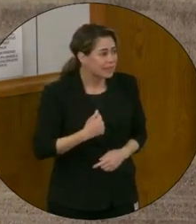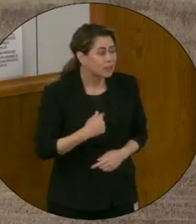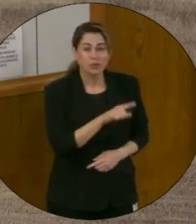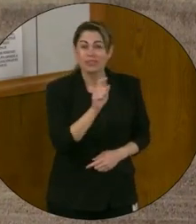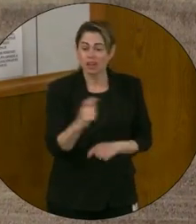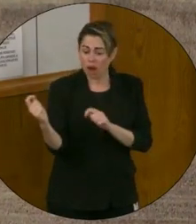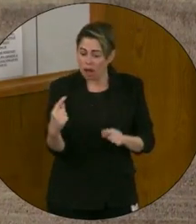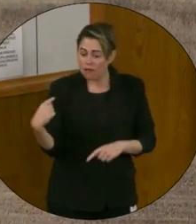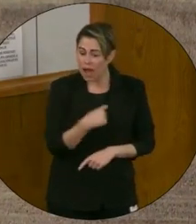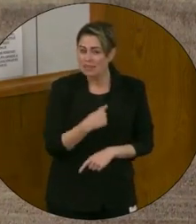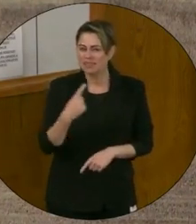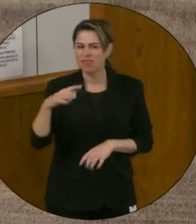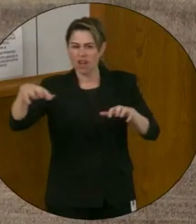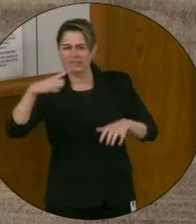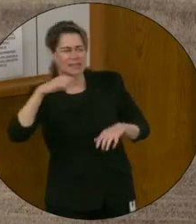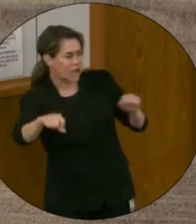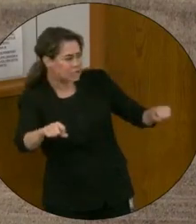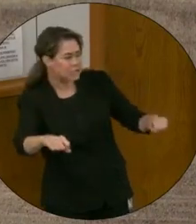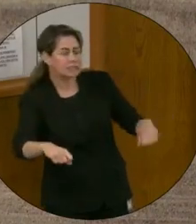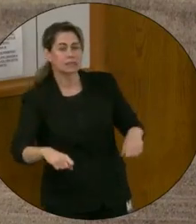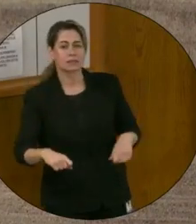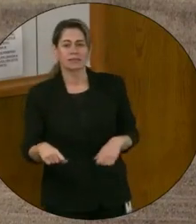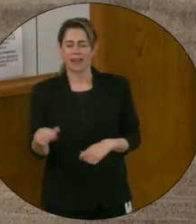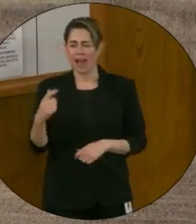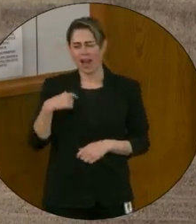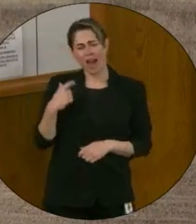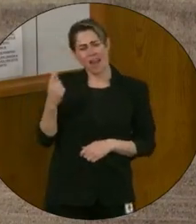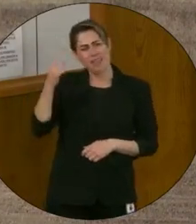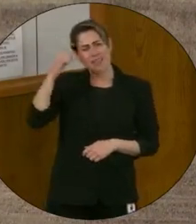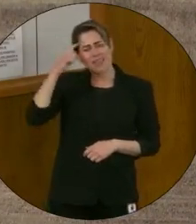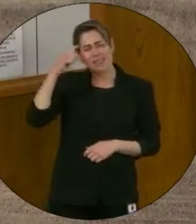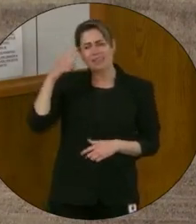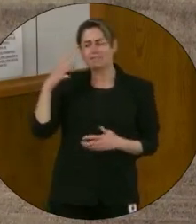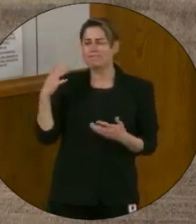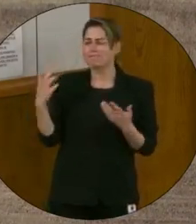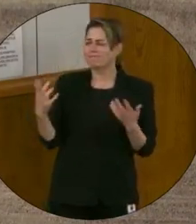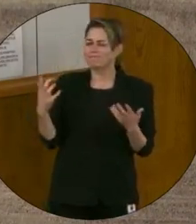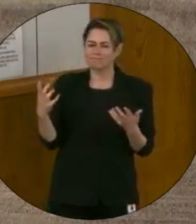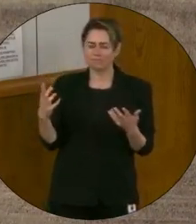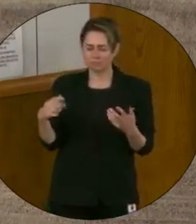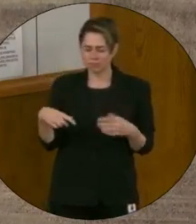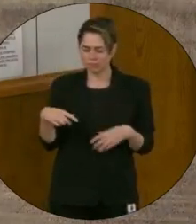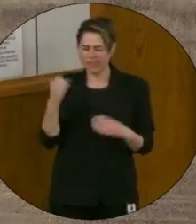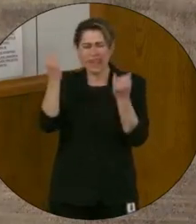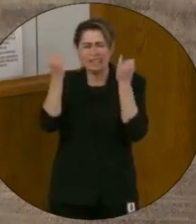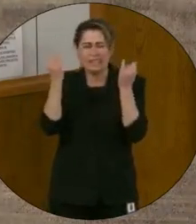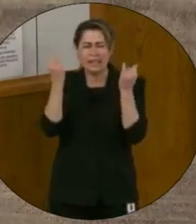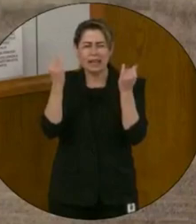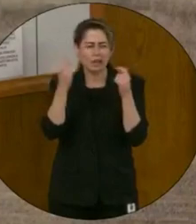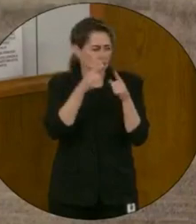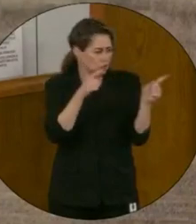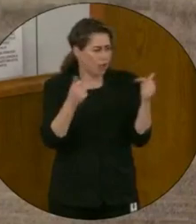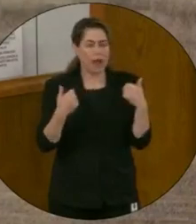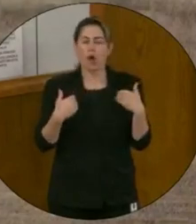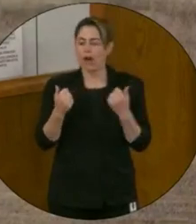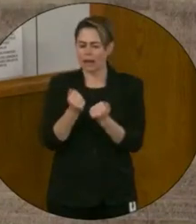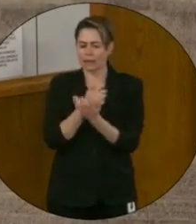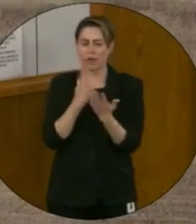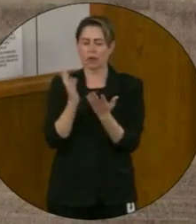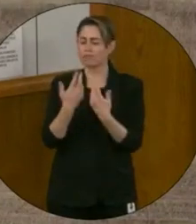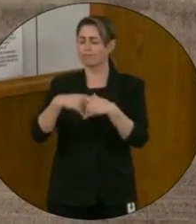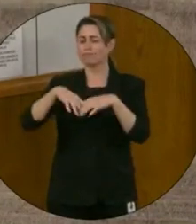us. And it seems to me that there's this idea that like everything is just going to magically come